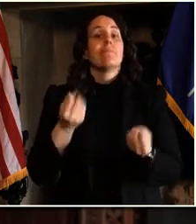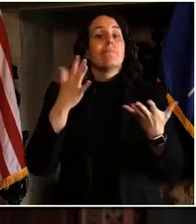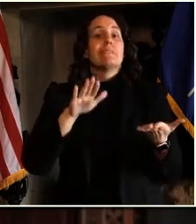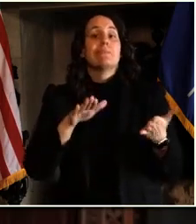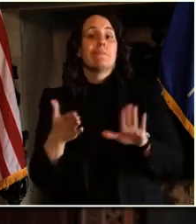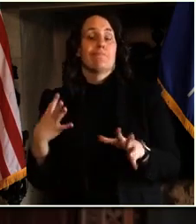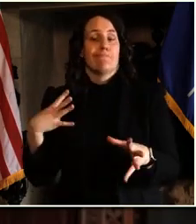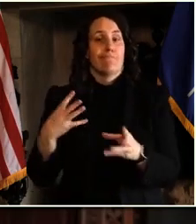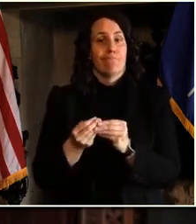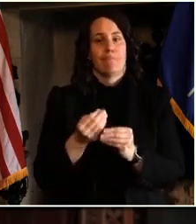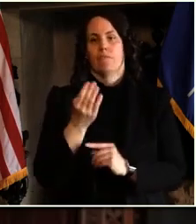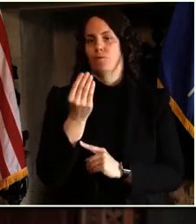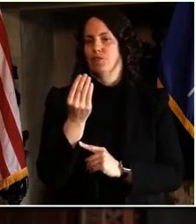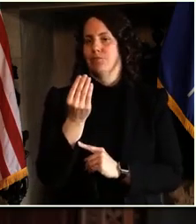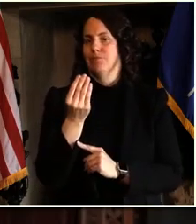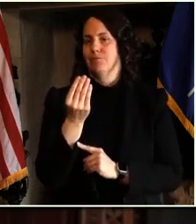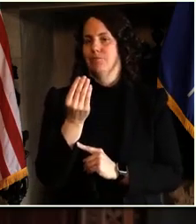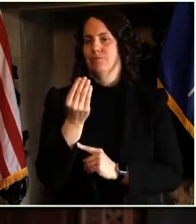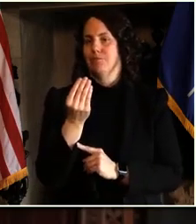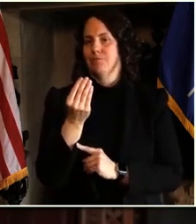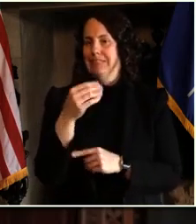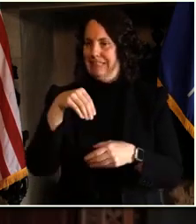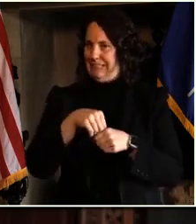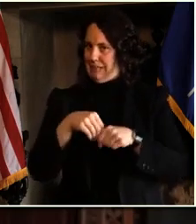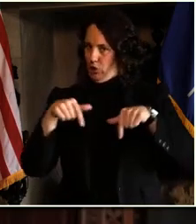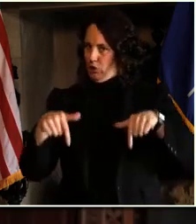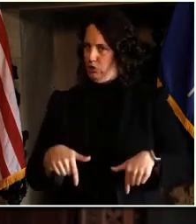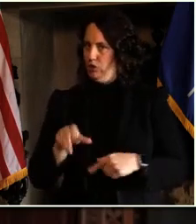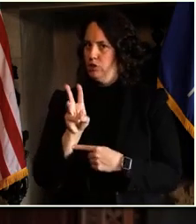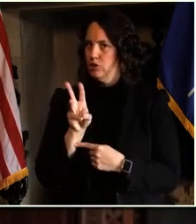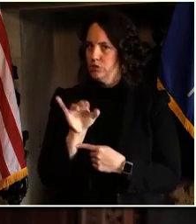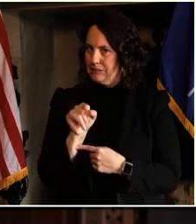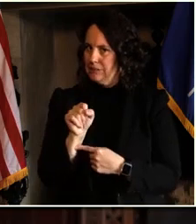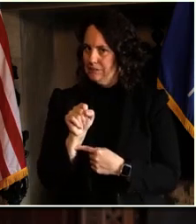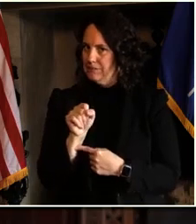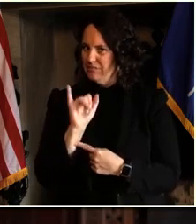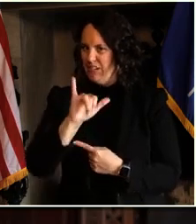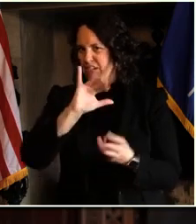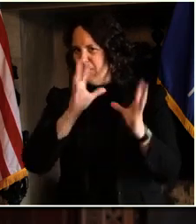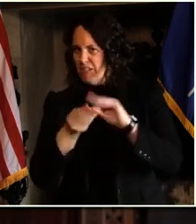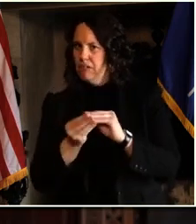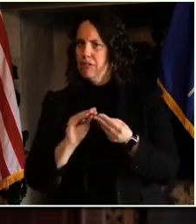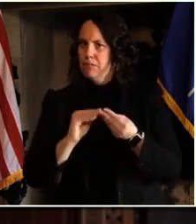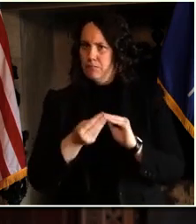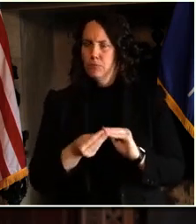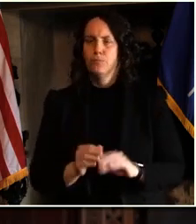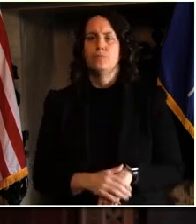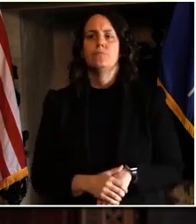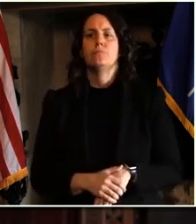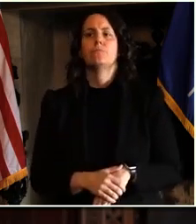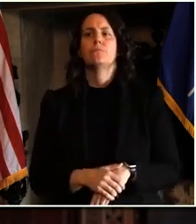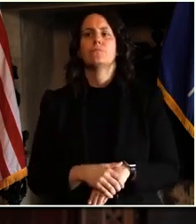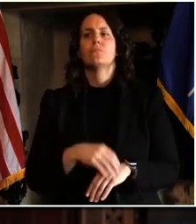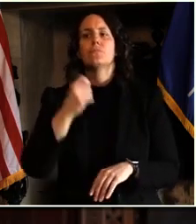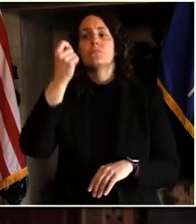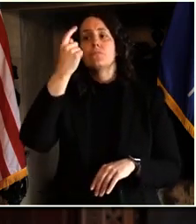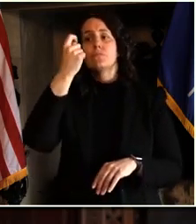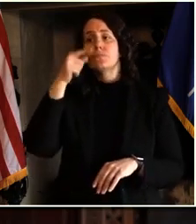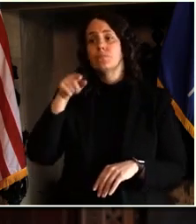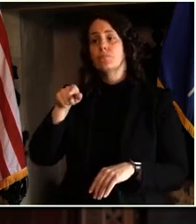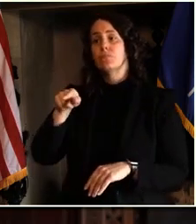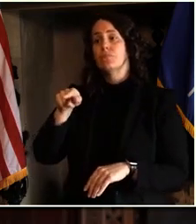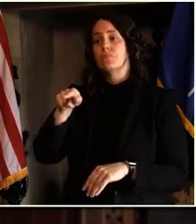that's 109 more than we were at yesterday, and obviously that is an increase of one death